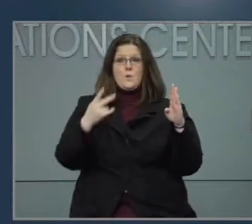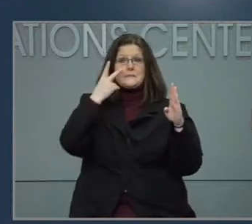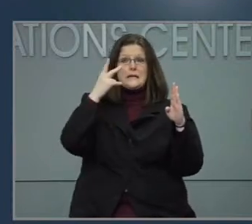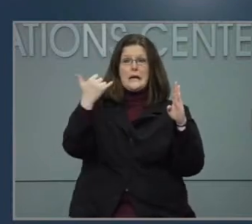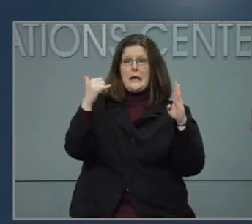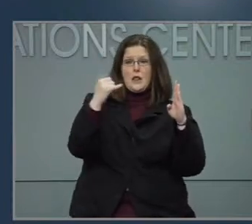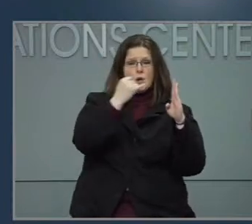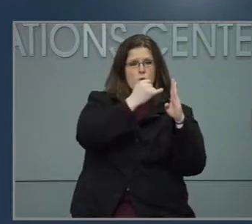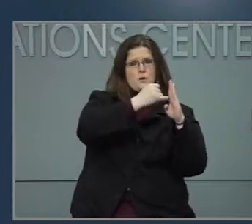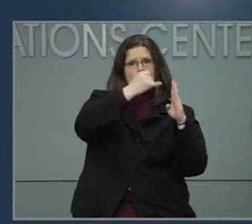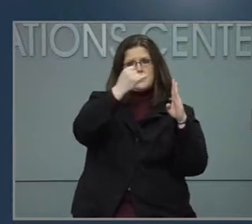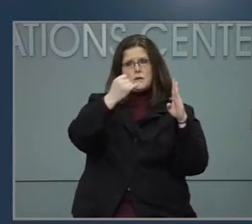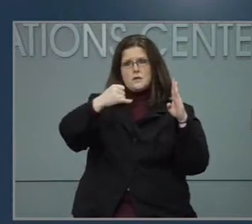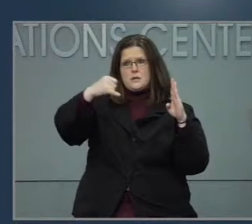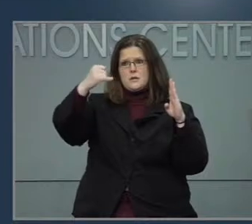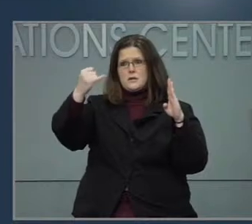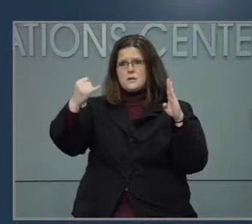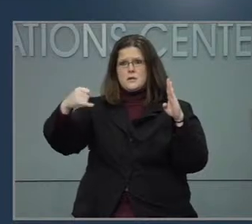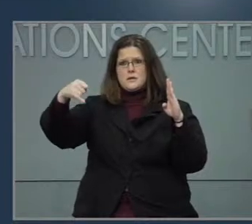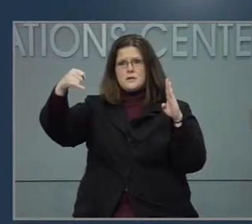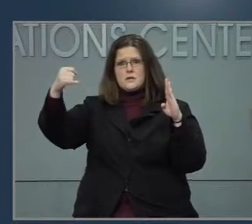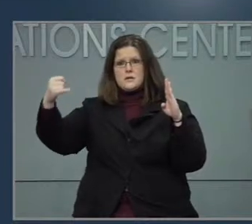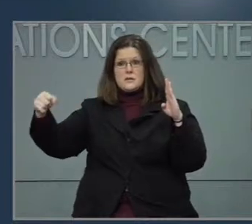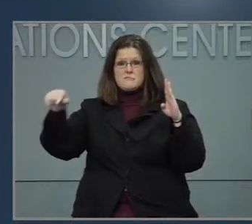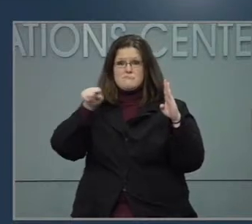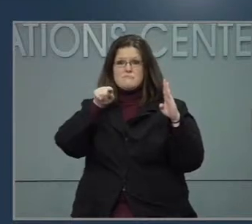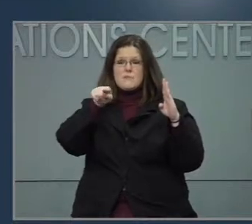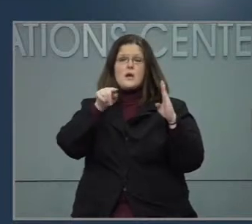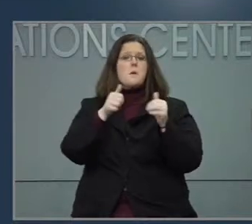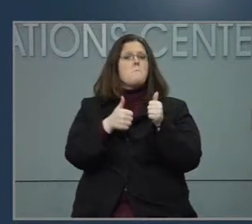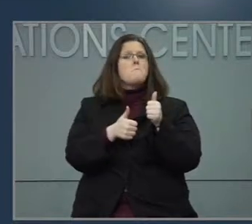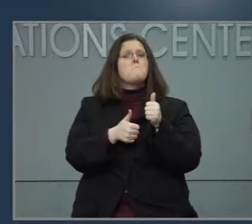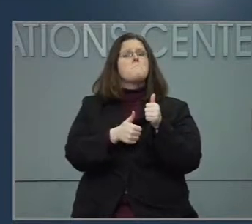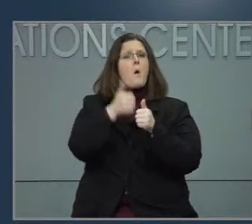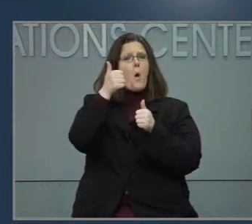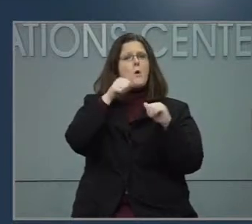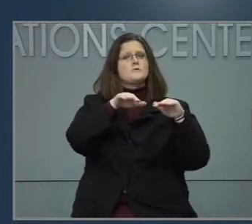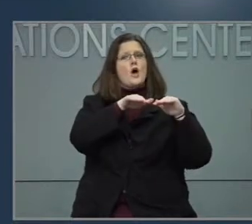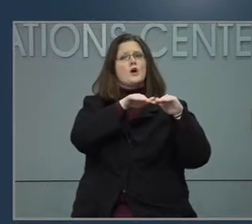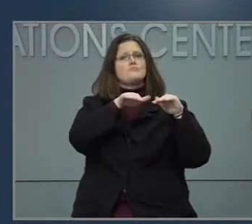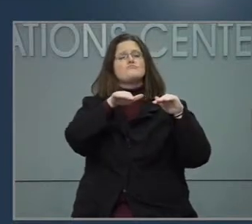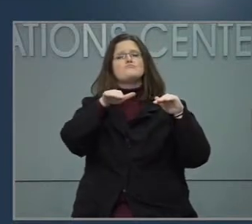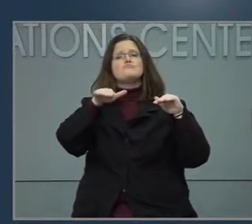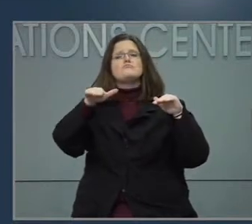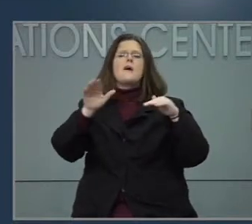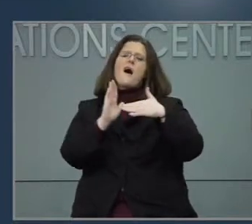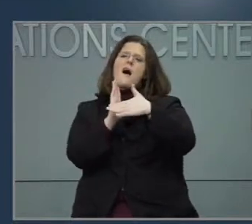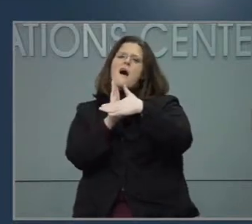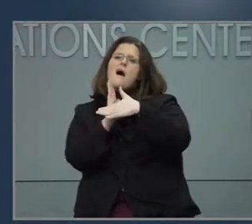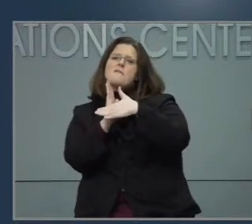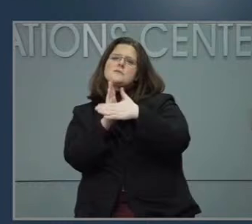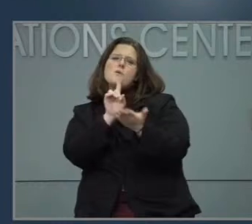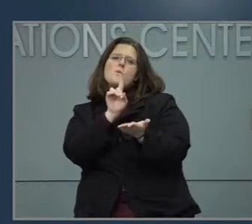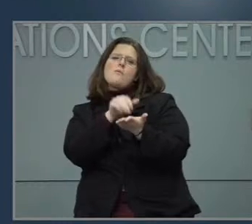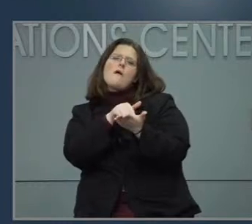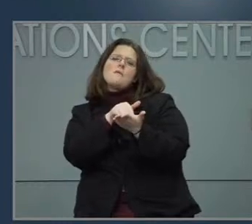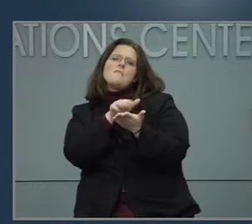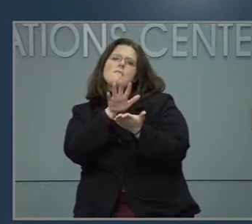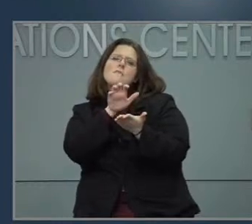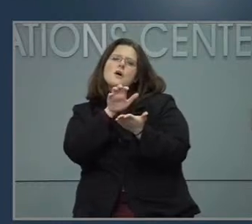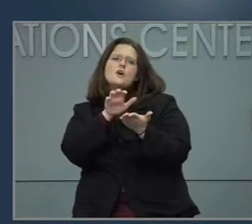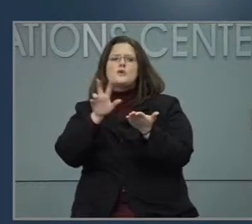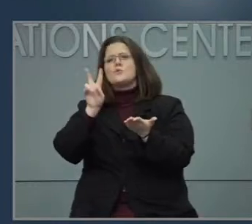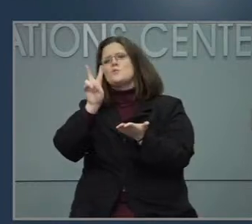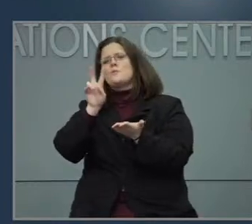clear picture of where we are. Our cases have been mostly level, averaging about 1,500 to